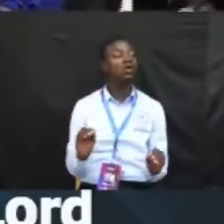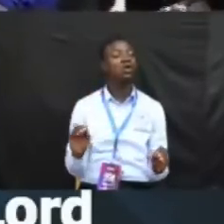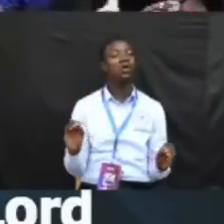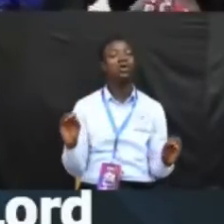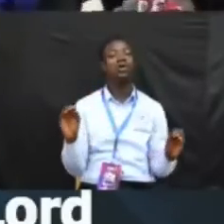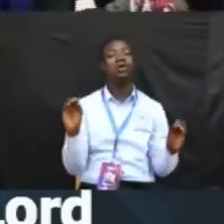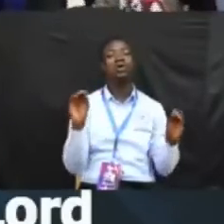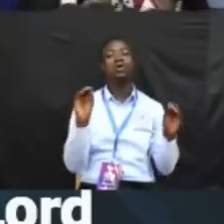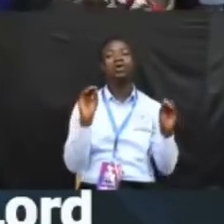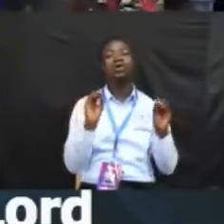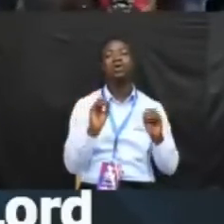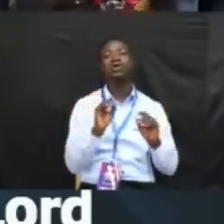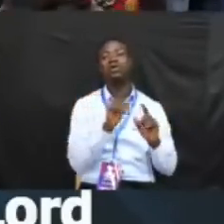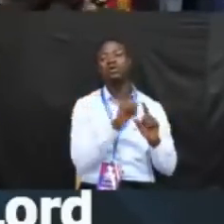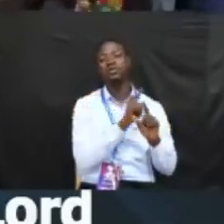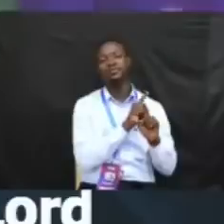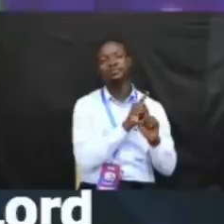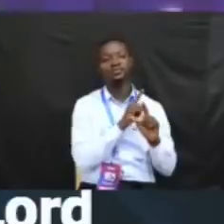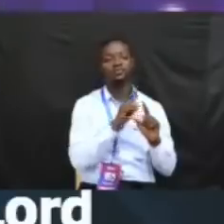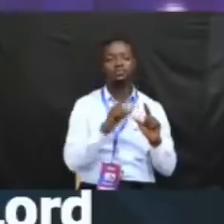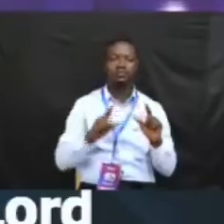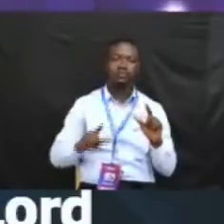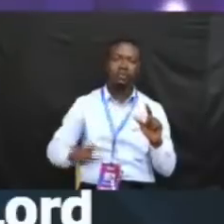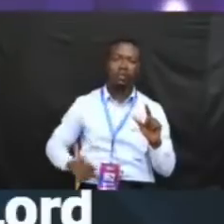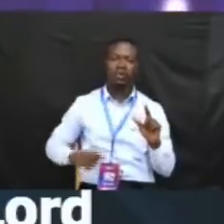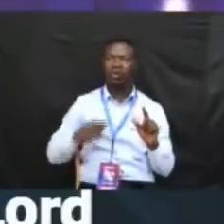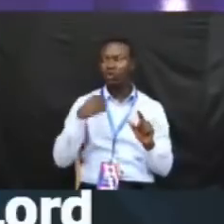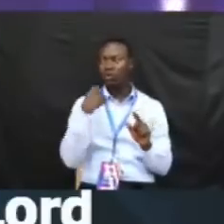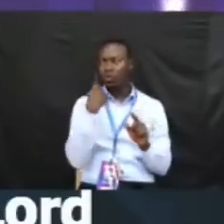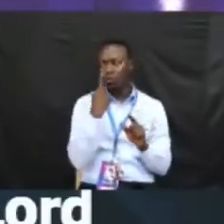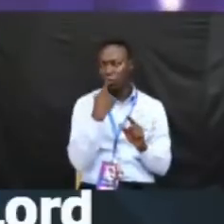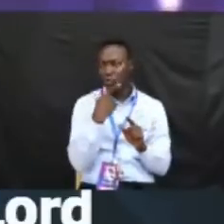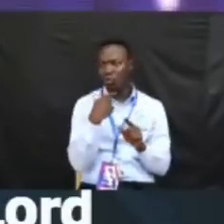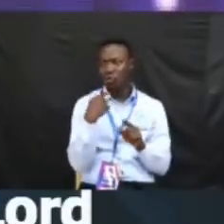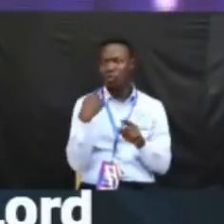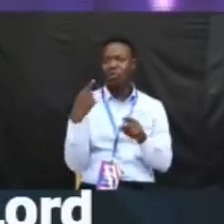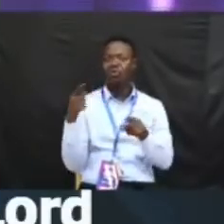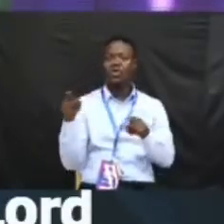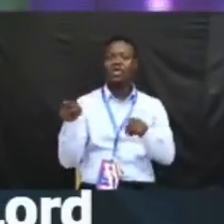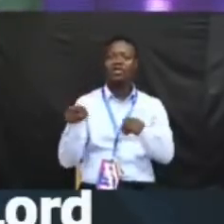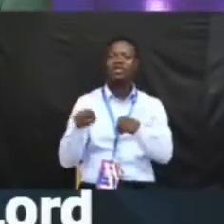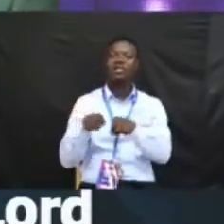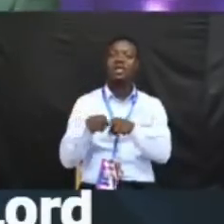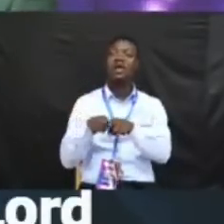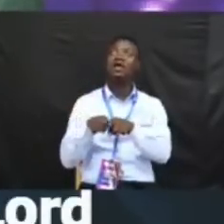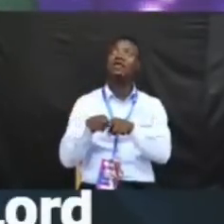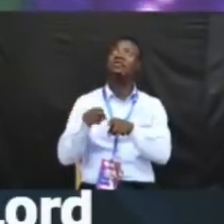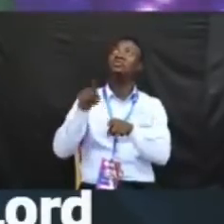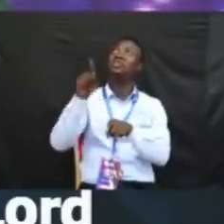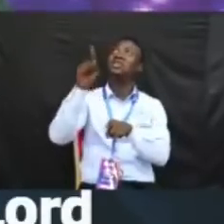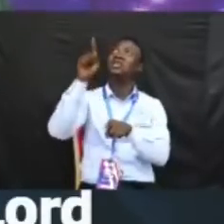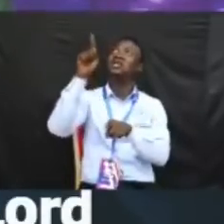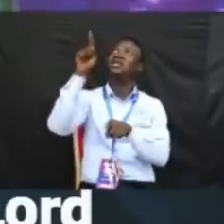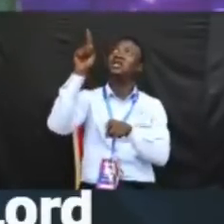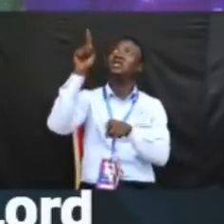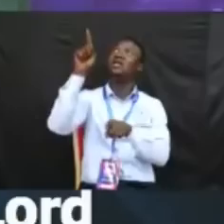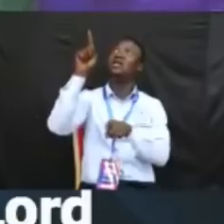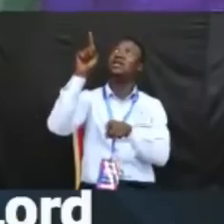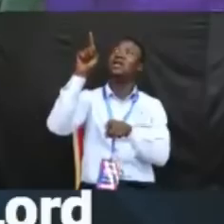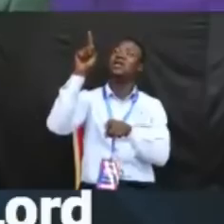Oh Lord, who is like unto